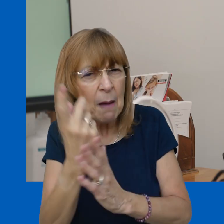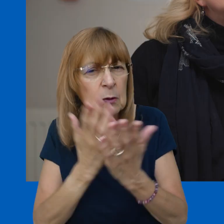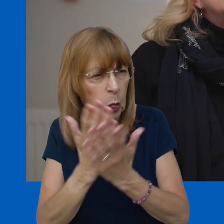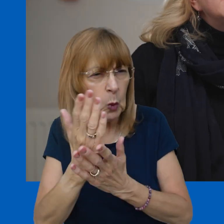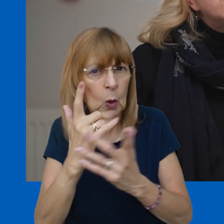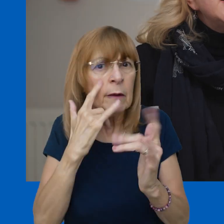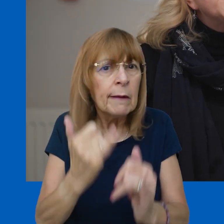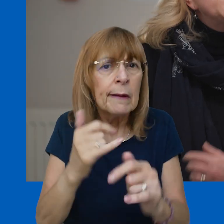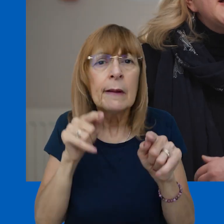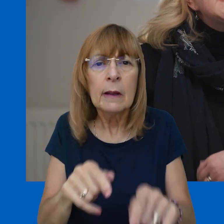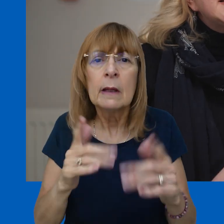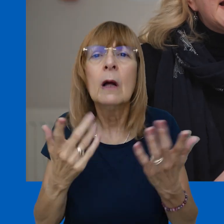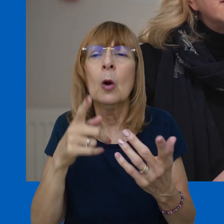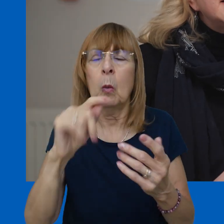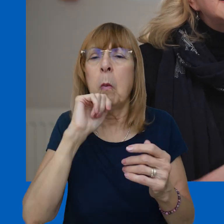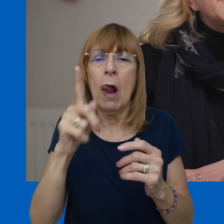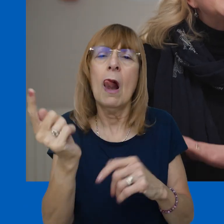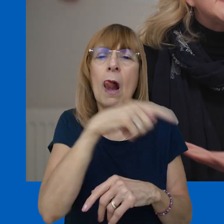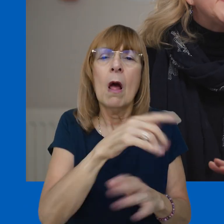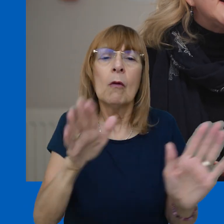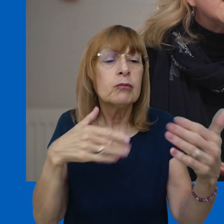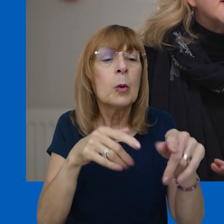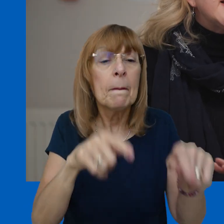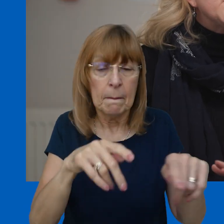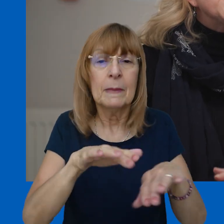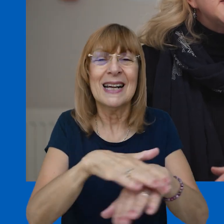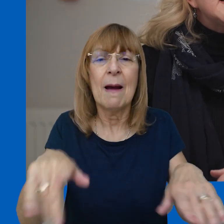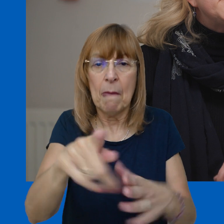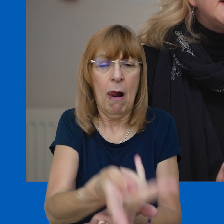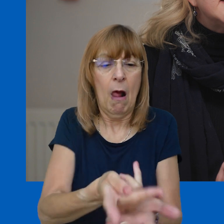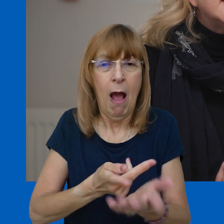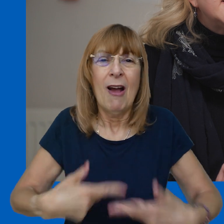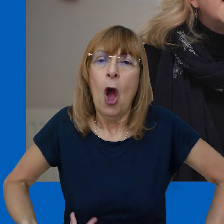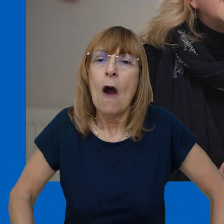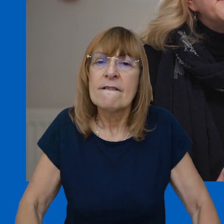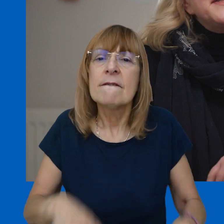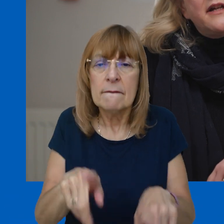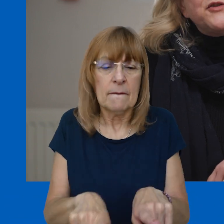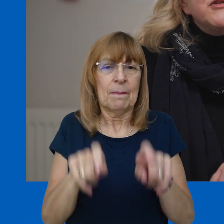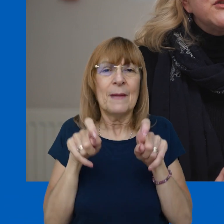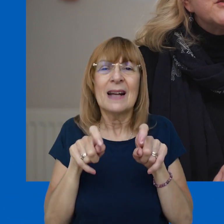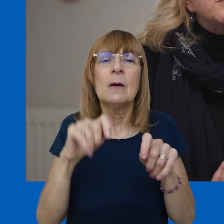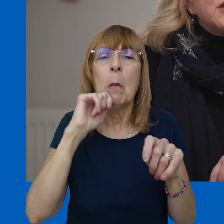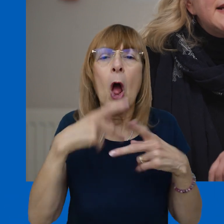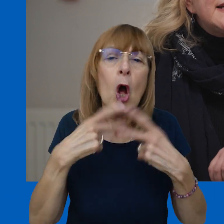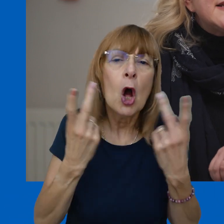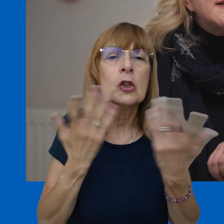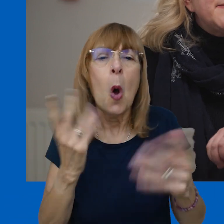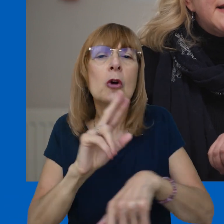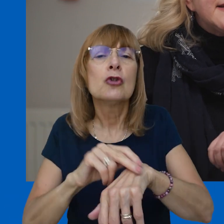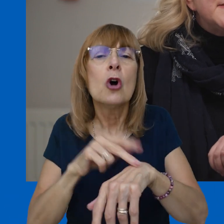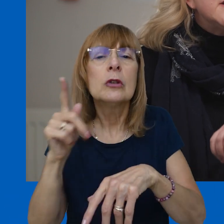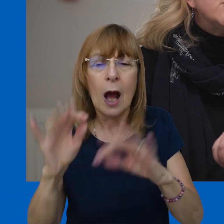screening? You will undress from the waist down and lie on an examination table with your knees bent. Either the nurse or a doctor will gently